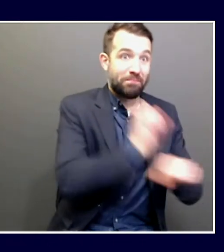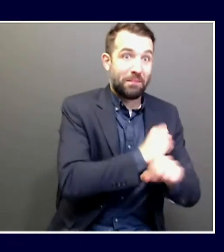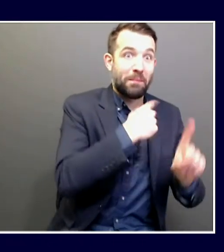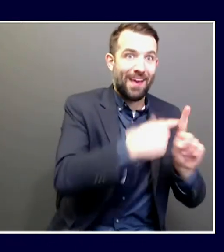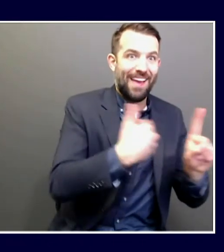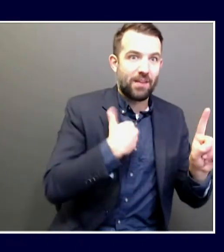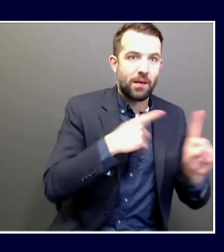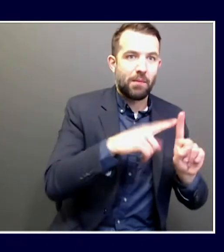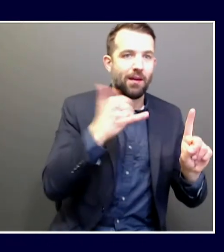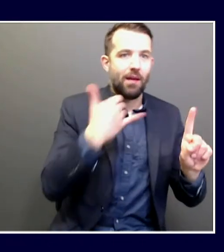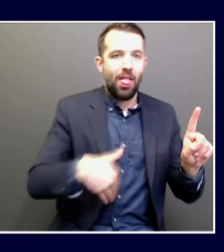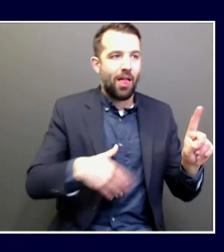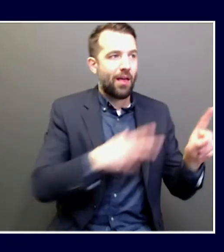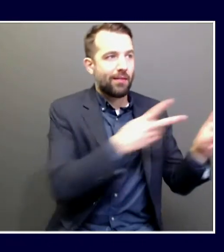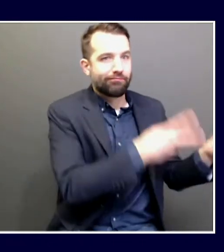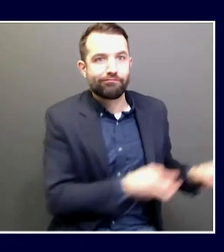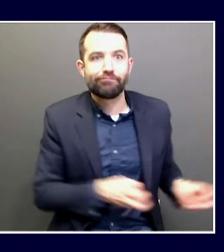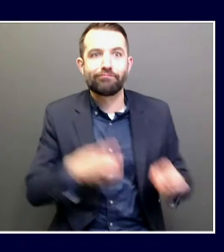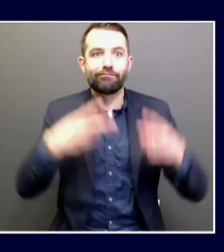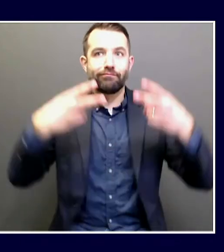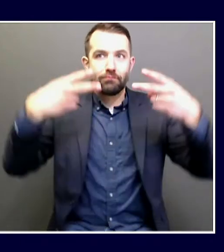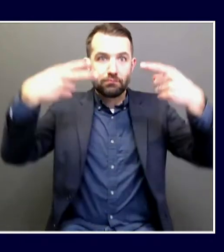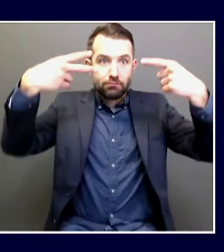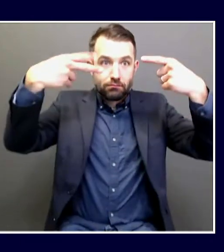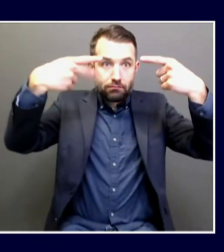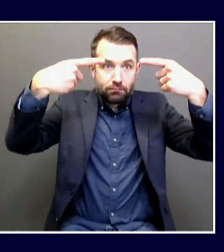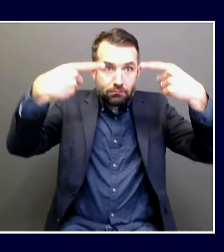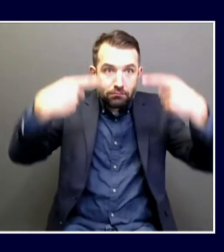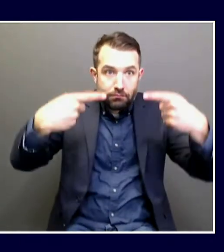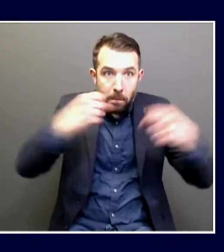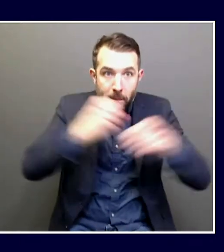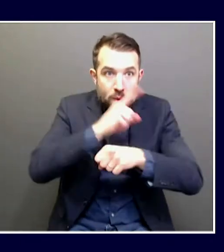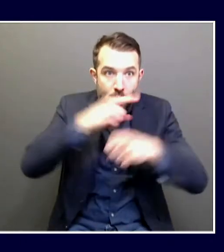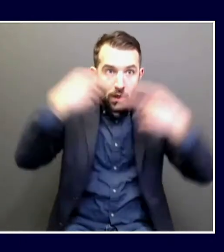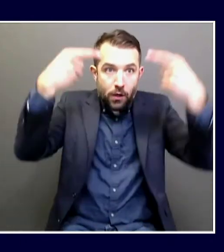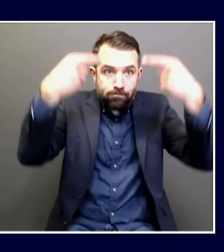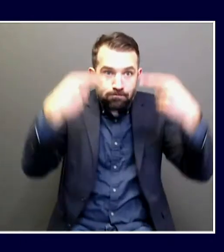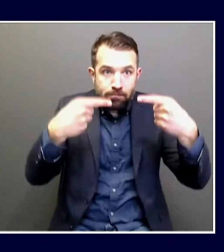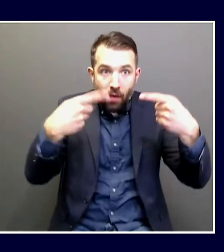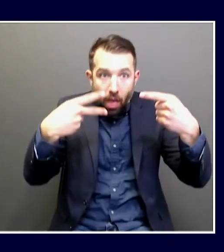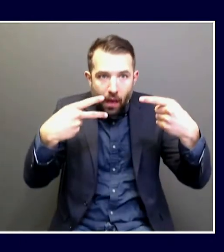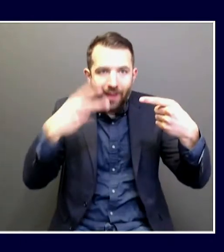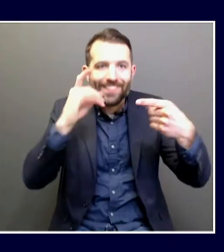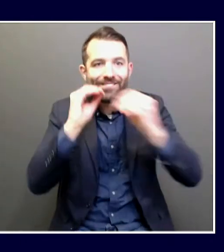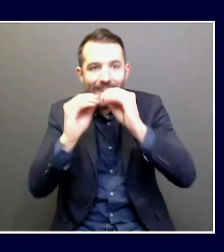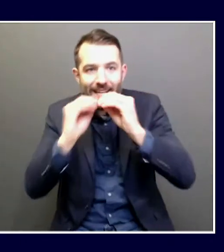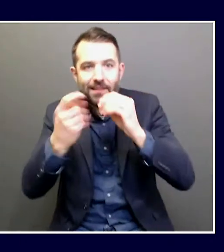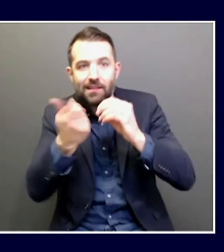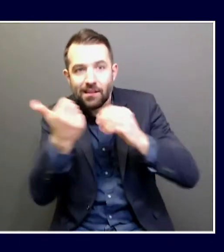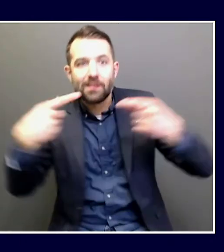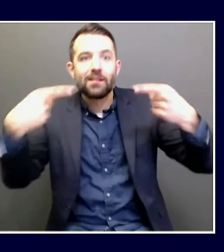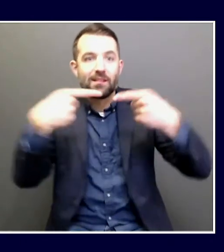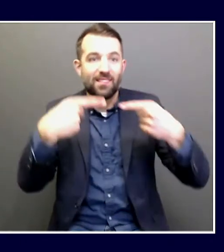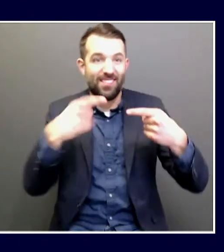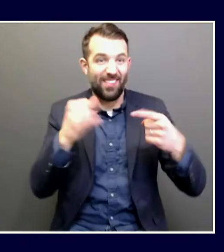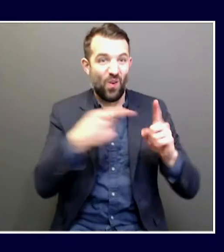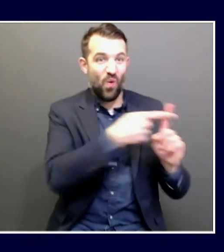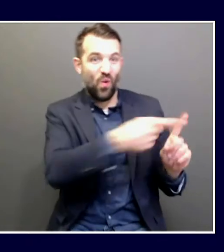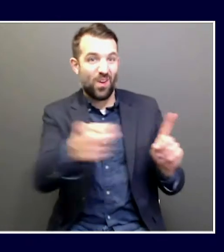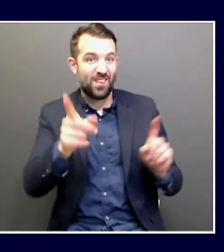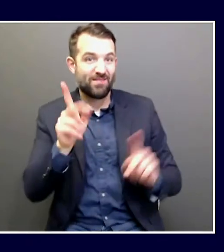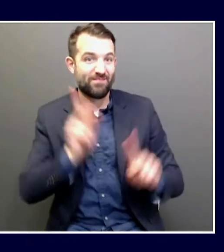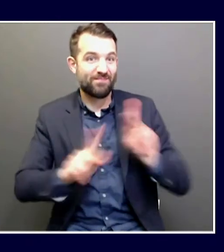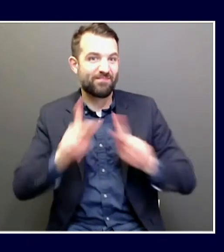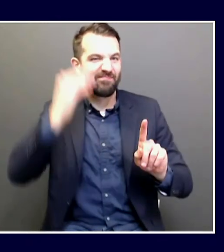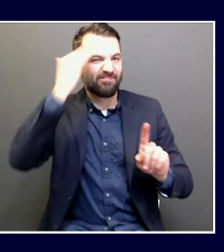results belong have received notifications, perhaps from their provider, almost certainly from the lab, and